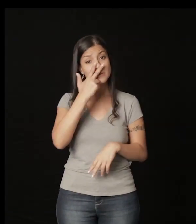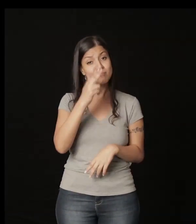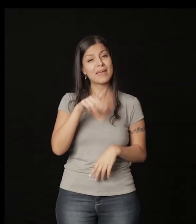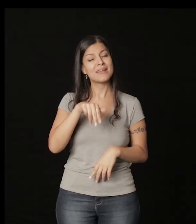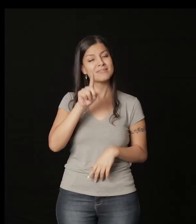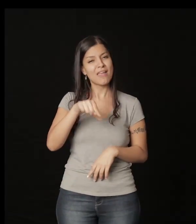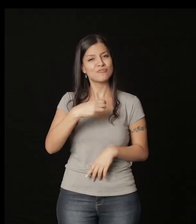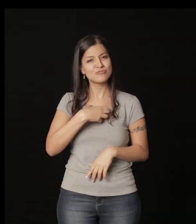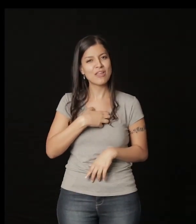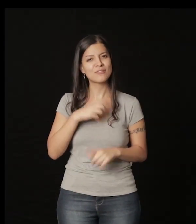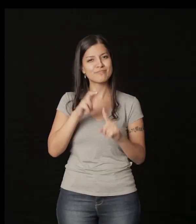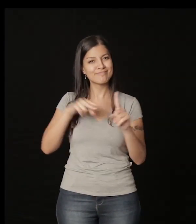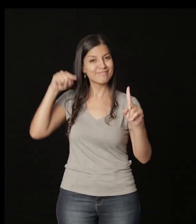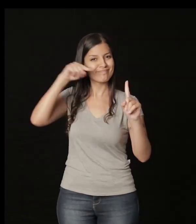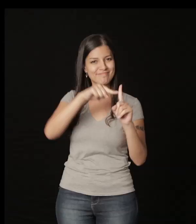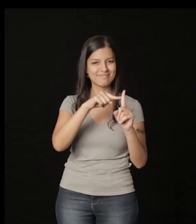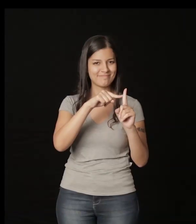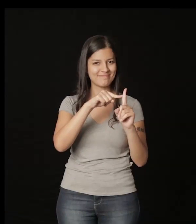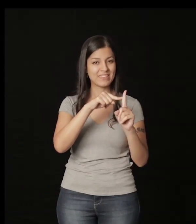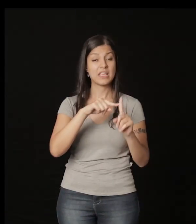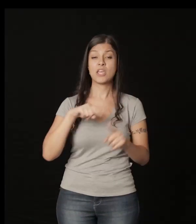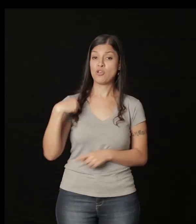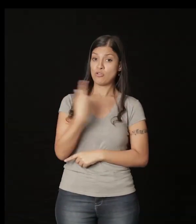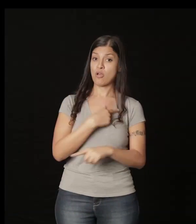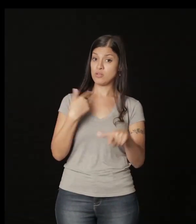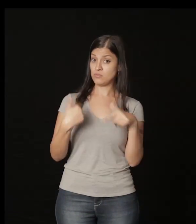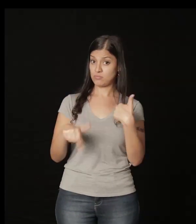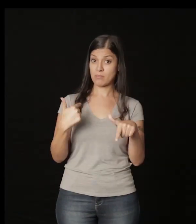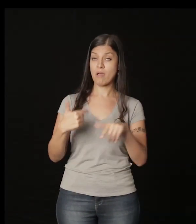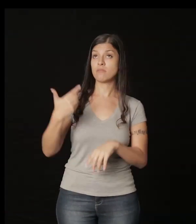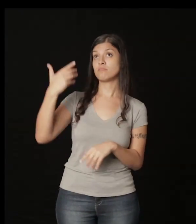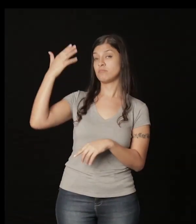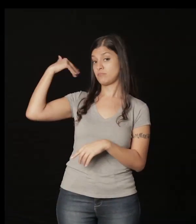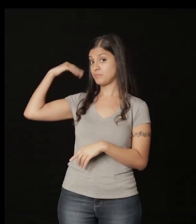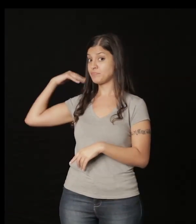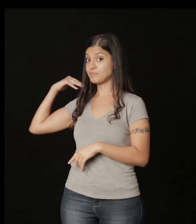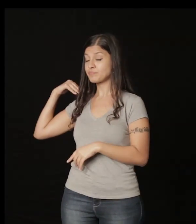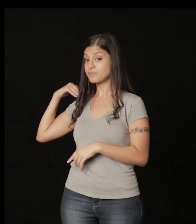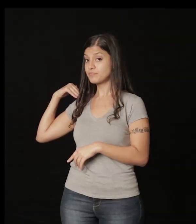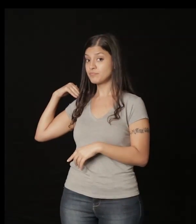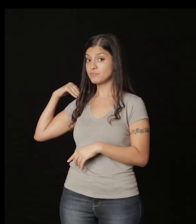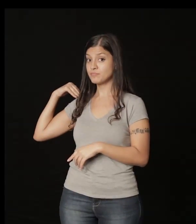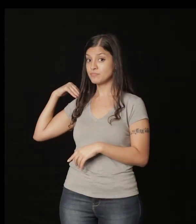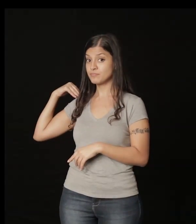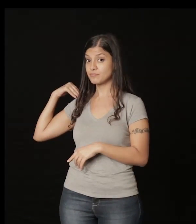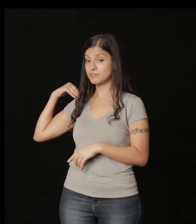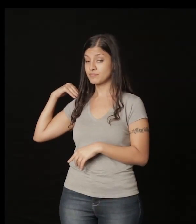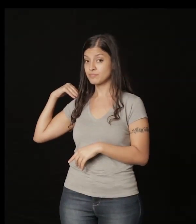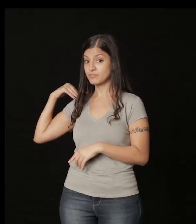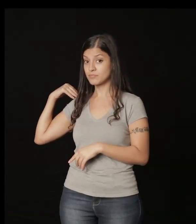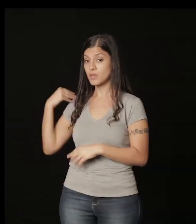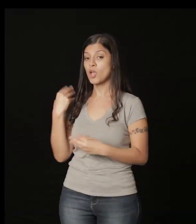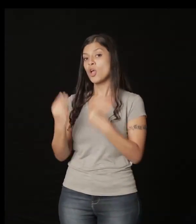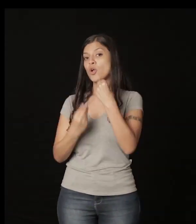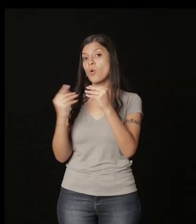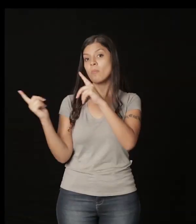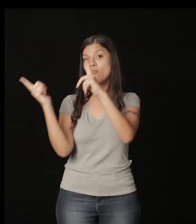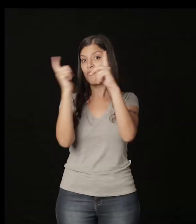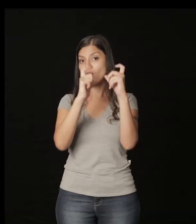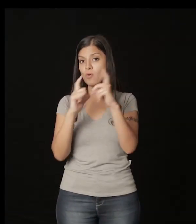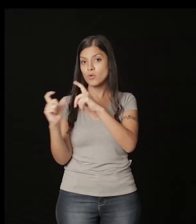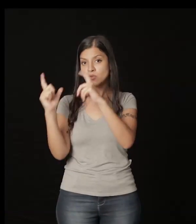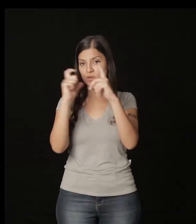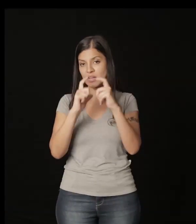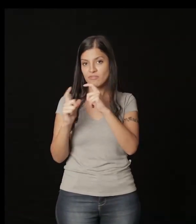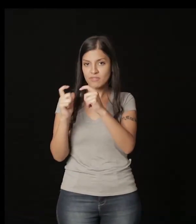like a caricature. And a lot of our work has been in the past about the way photography